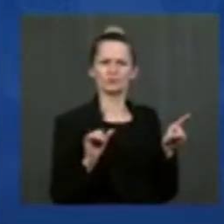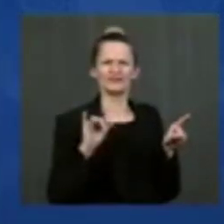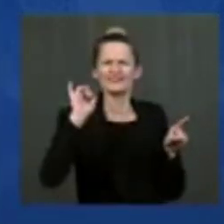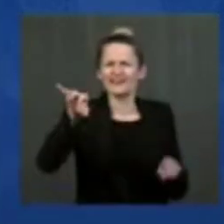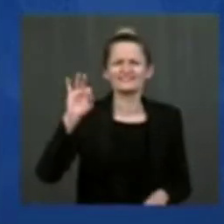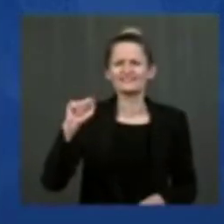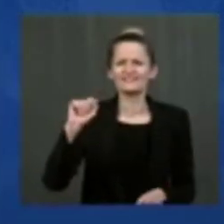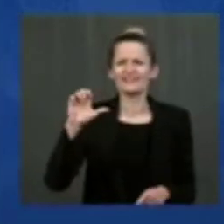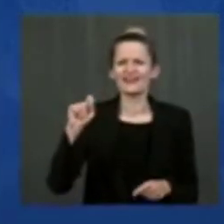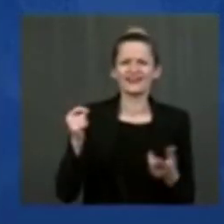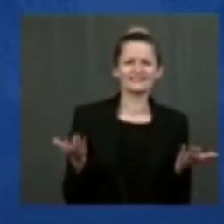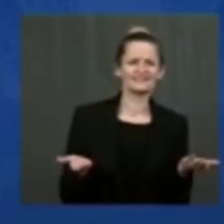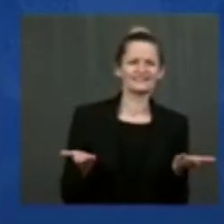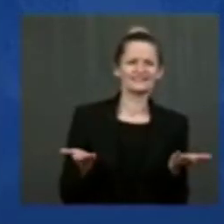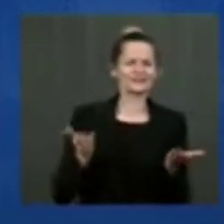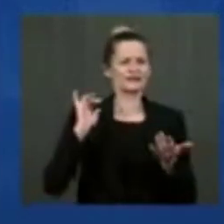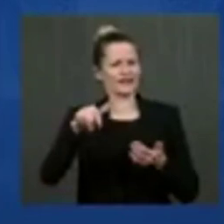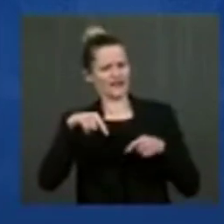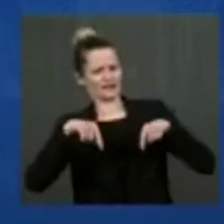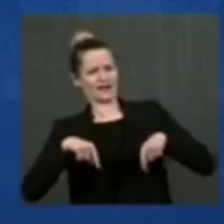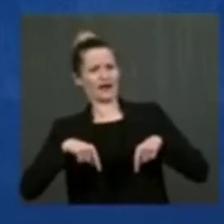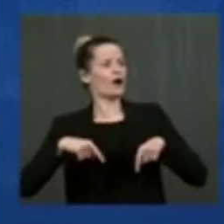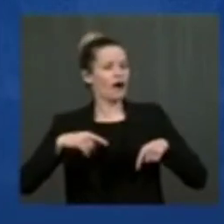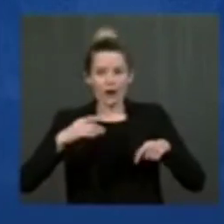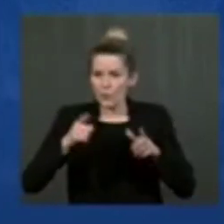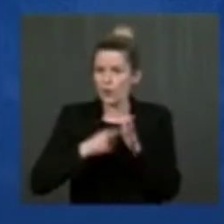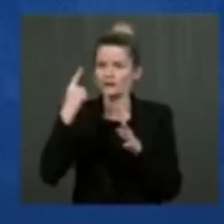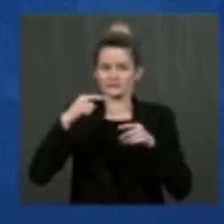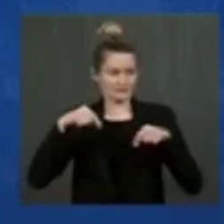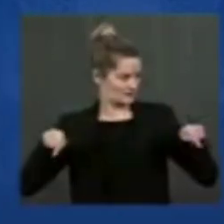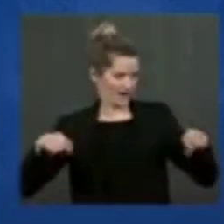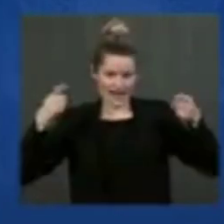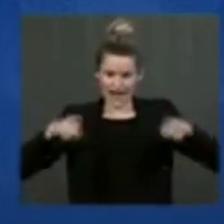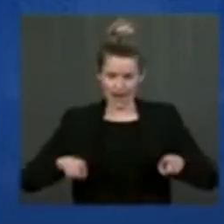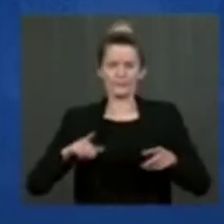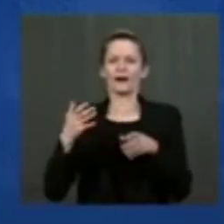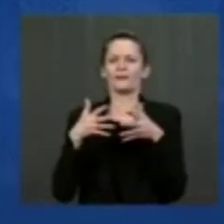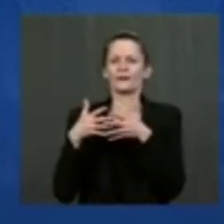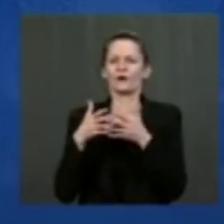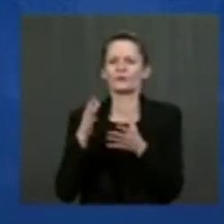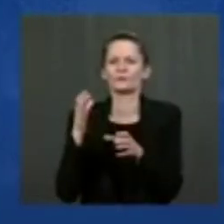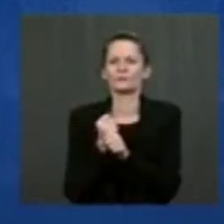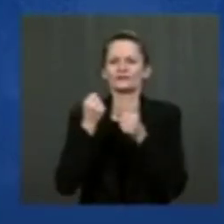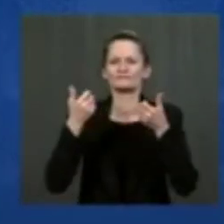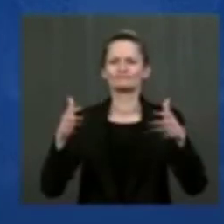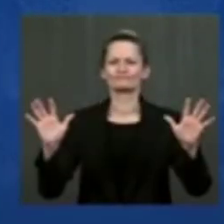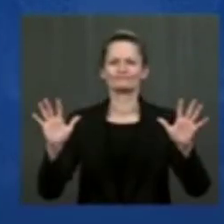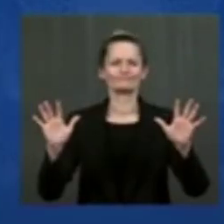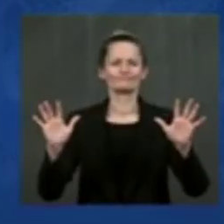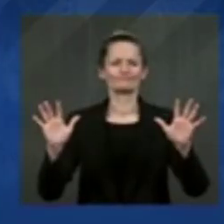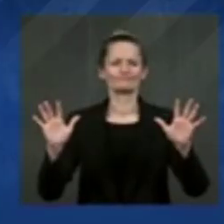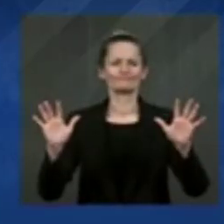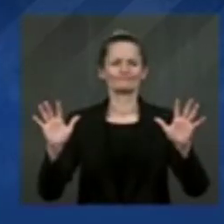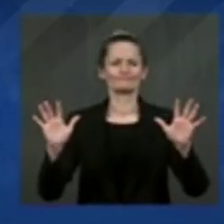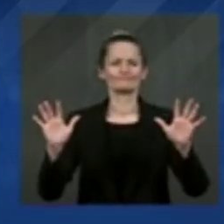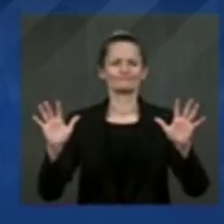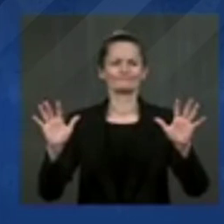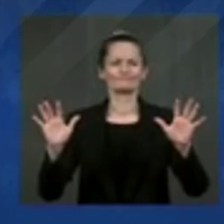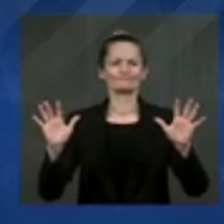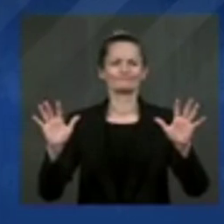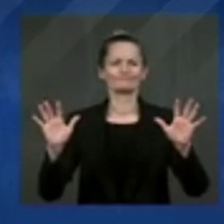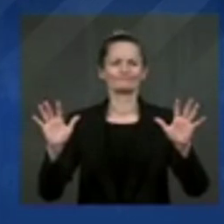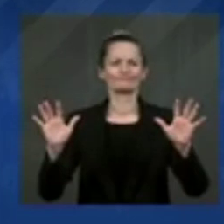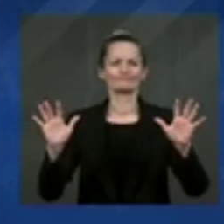America wins. We grow. And despite this, workers have been getting cut out of the deal for too long.